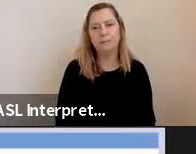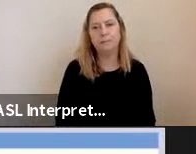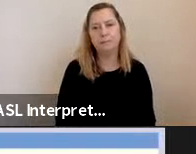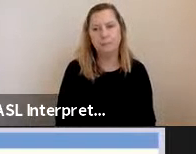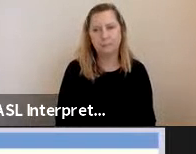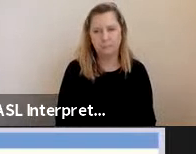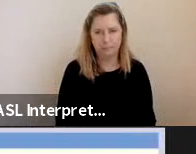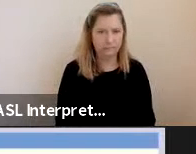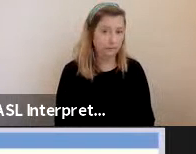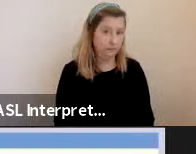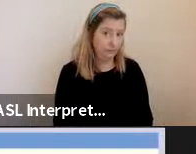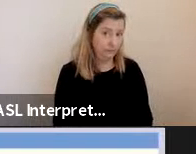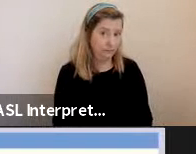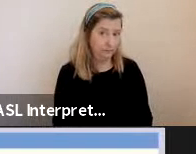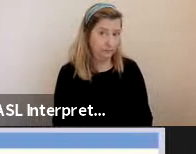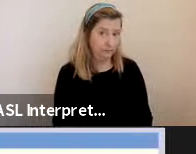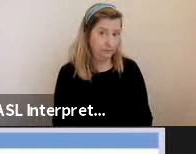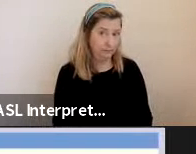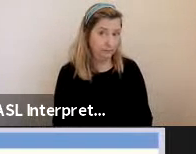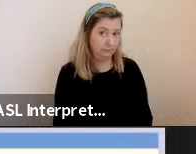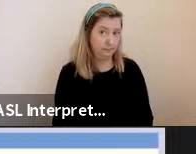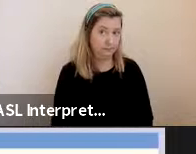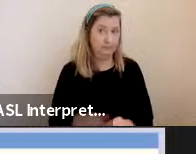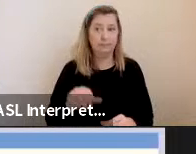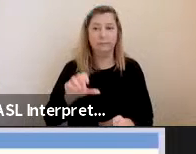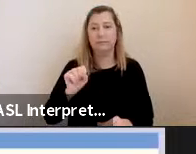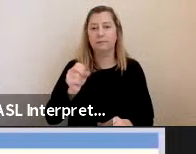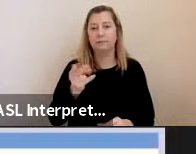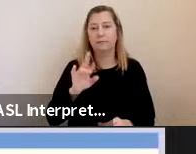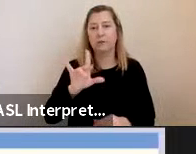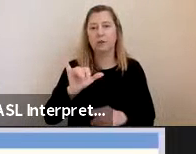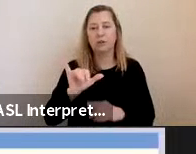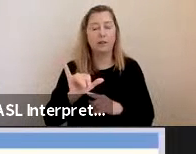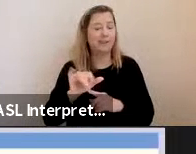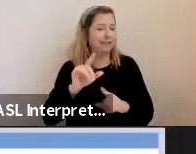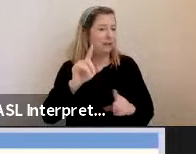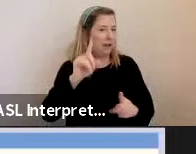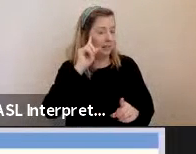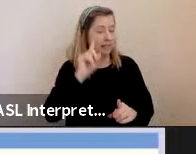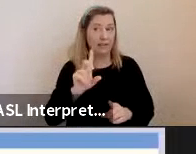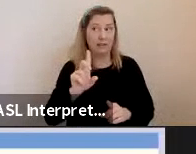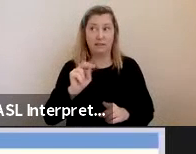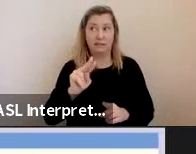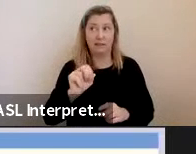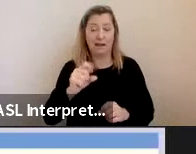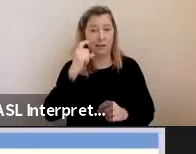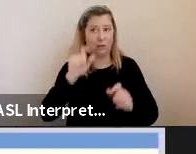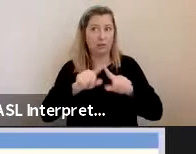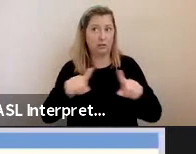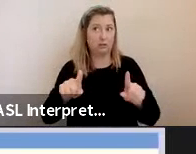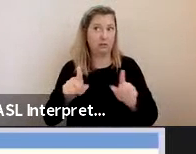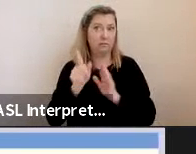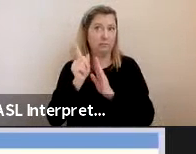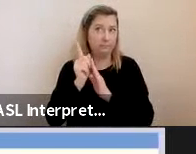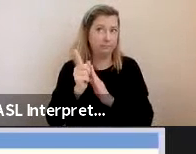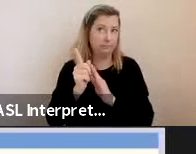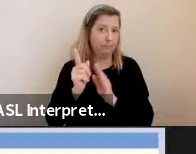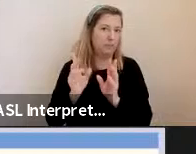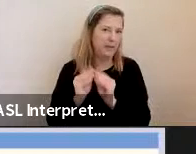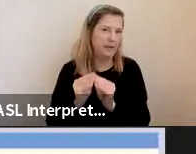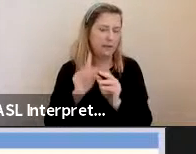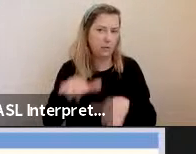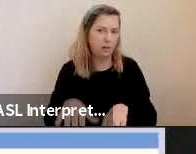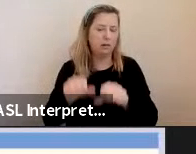I would guess it's the meetings that Donna has just put out that she will be having as the